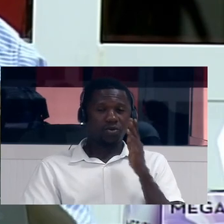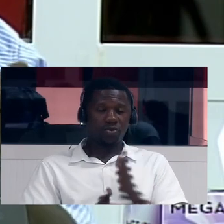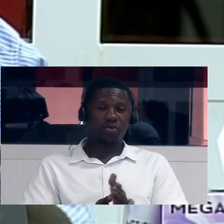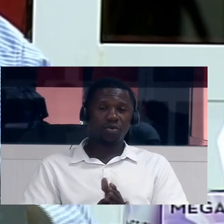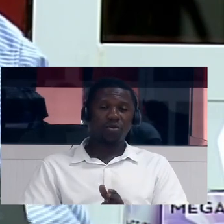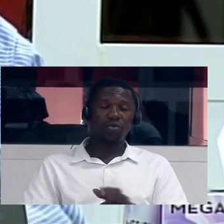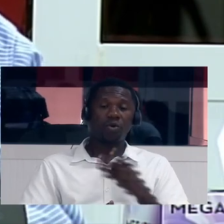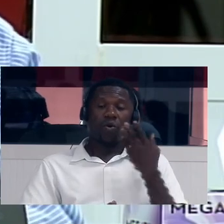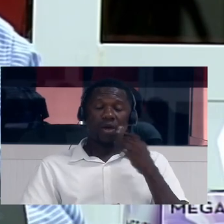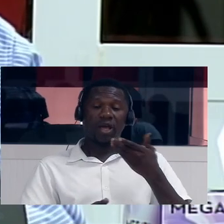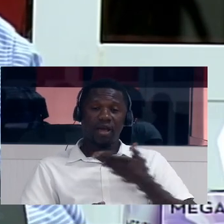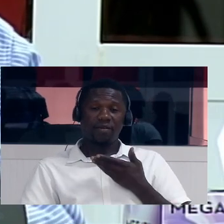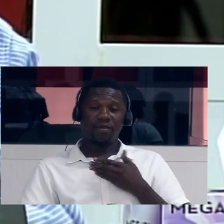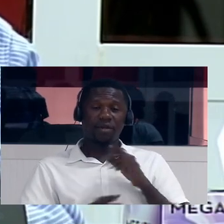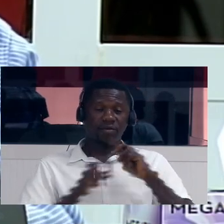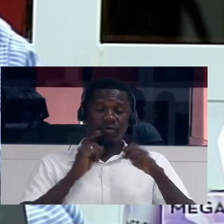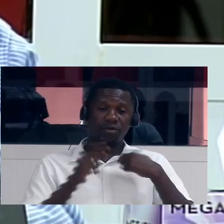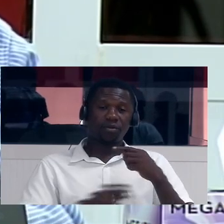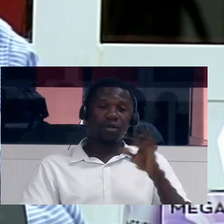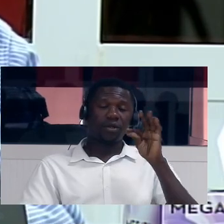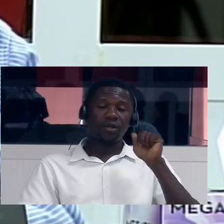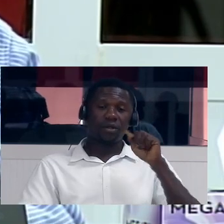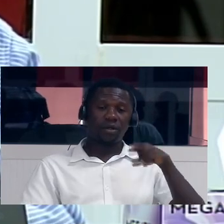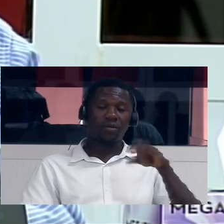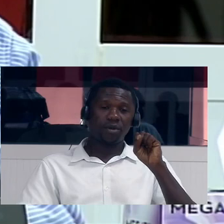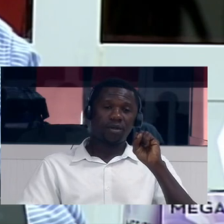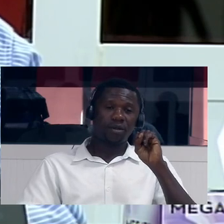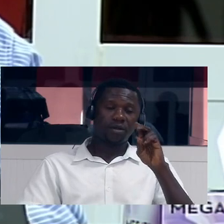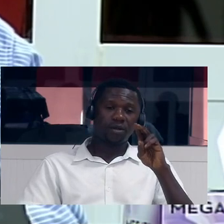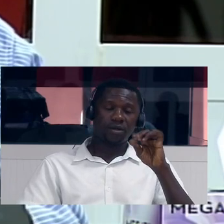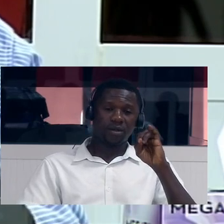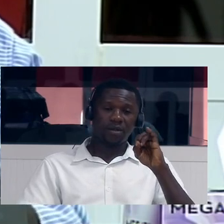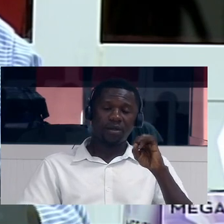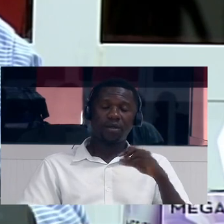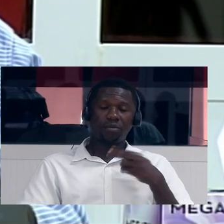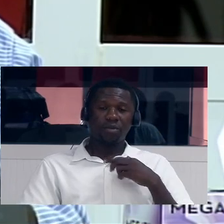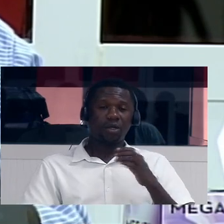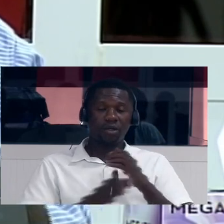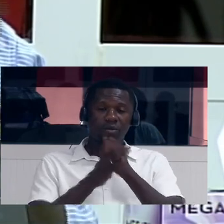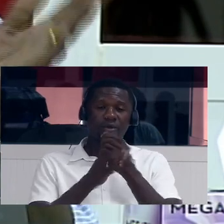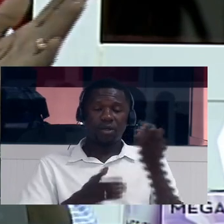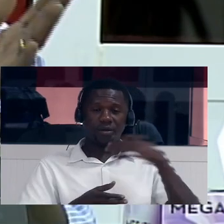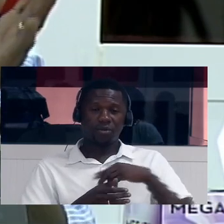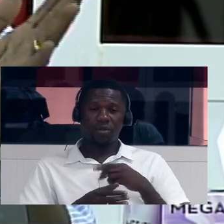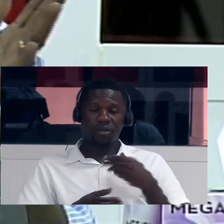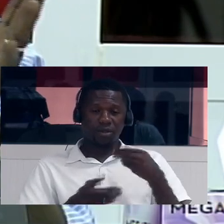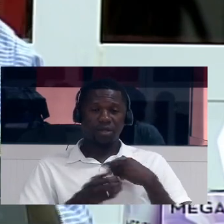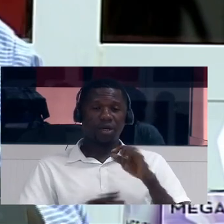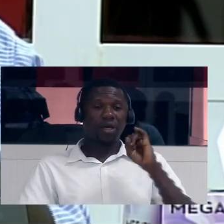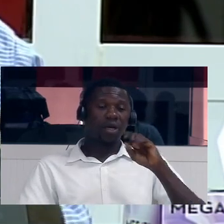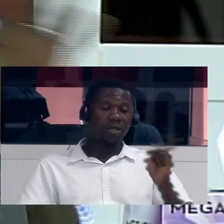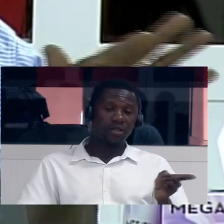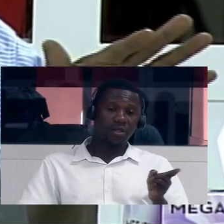Tamsir, my deputy, who was still in the office with me, came to my office and said to me, IG, the information I'm getting is